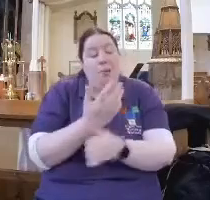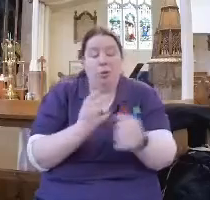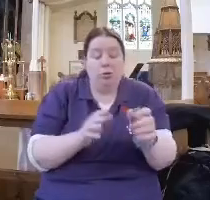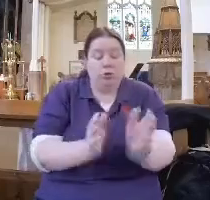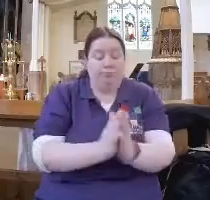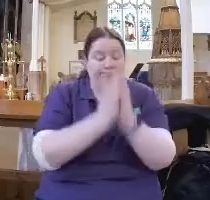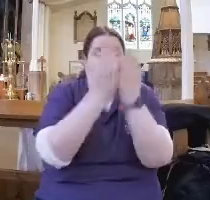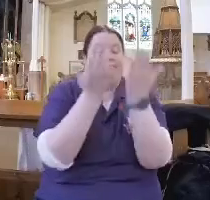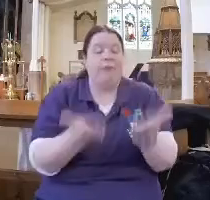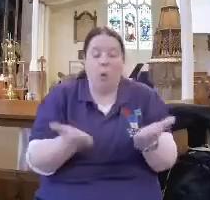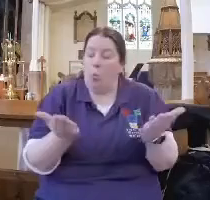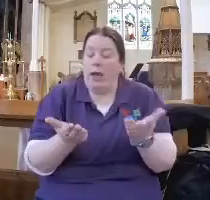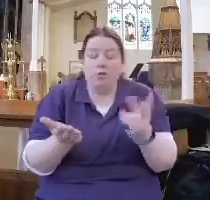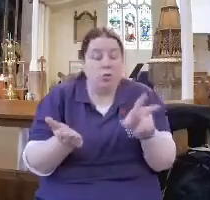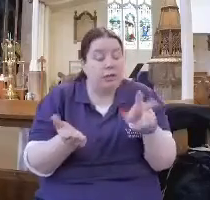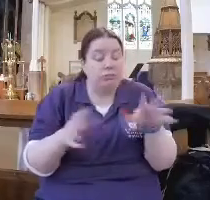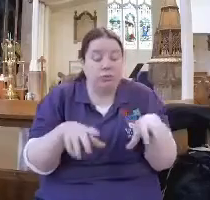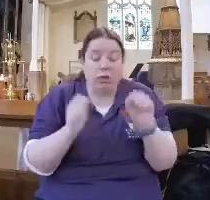now?